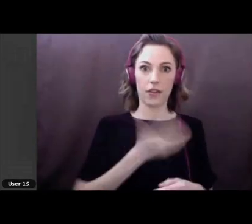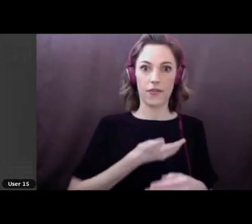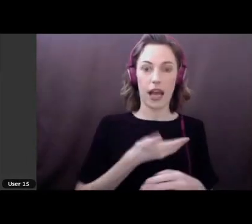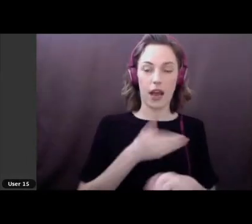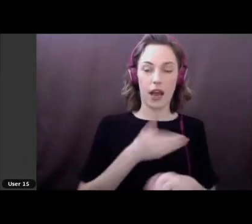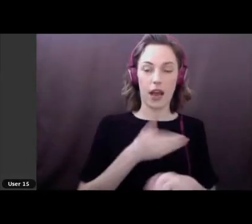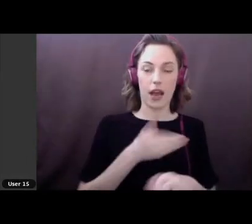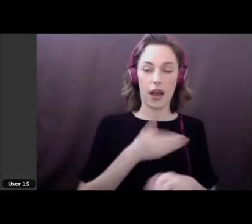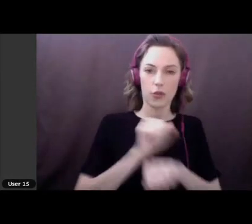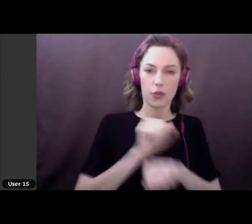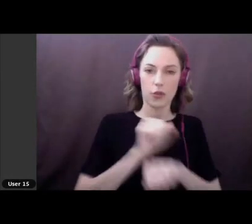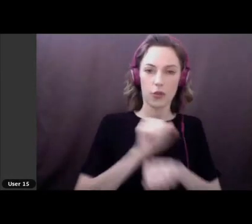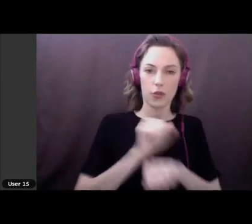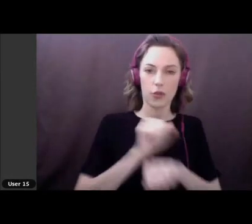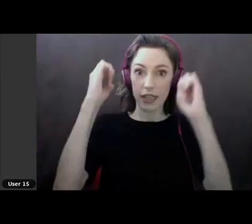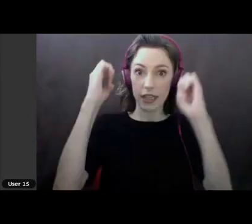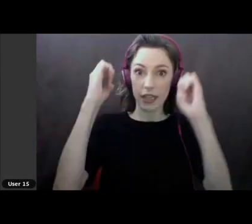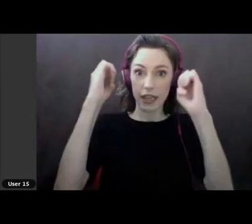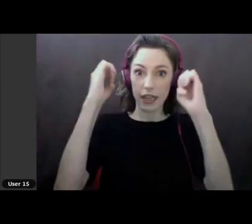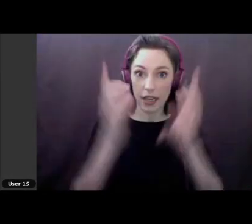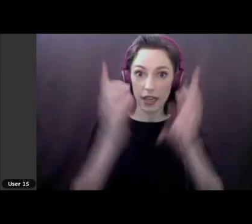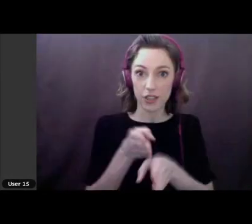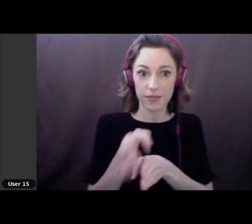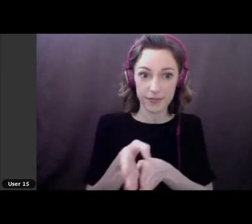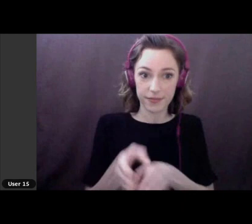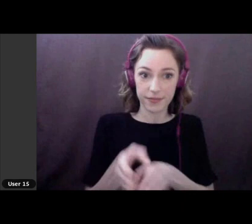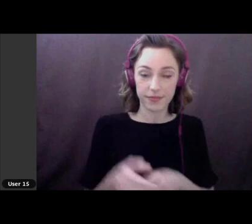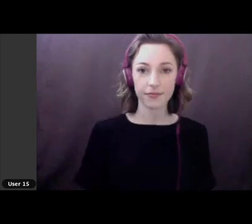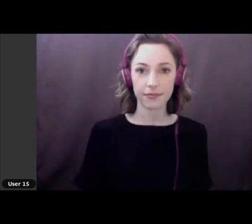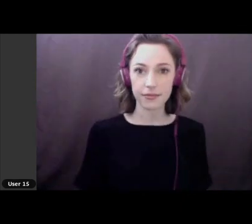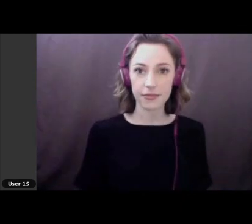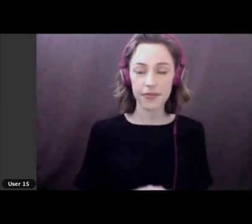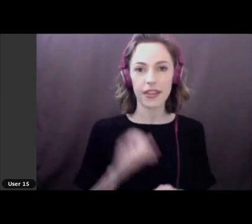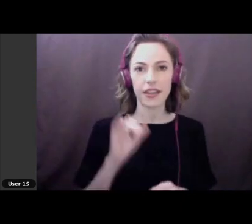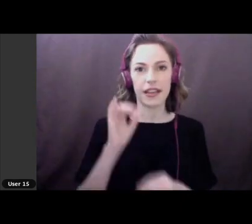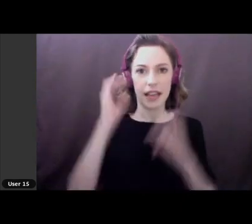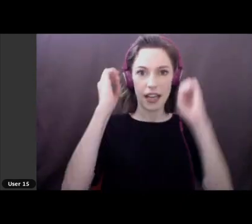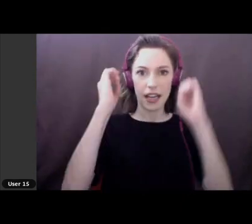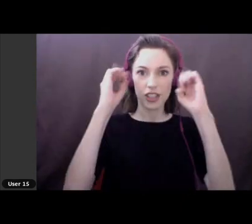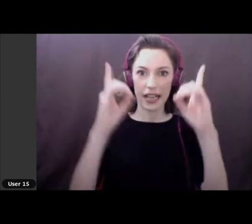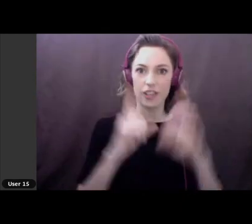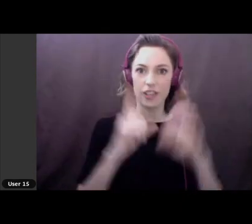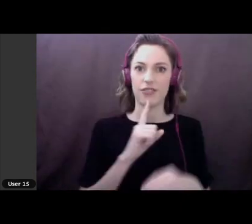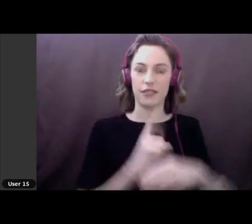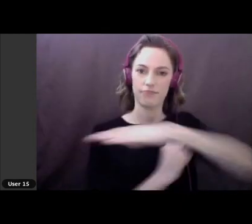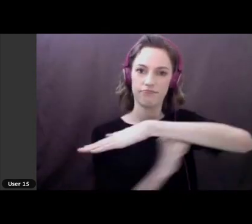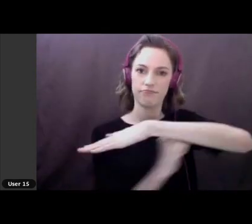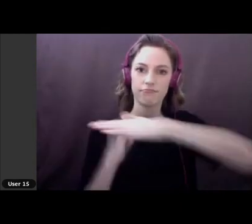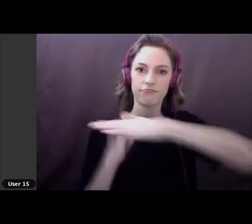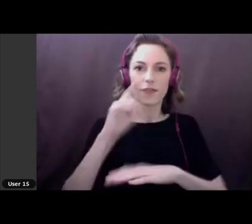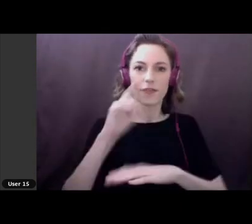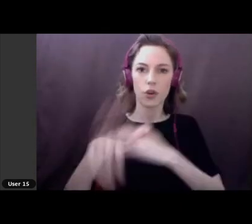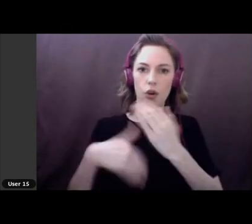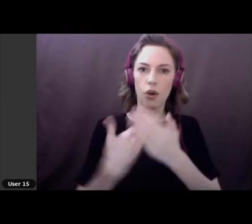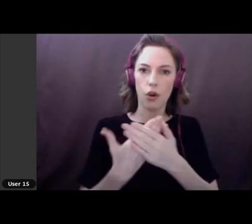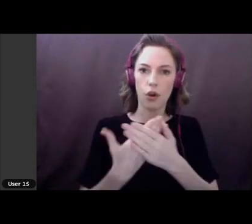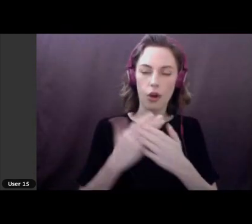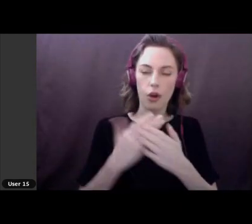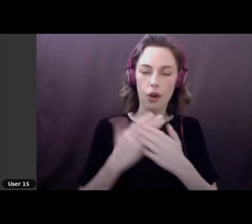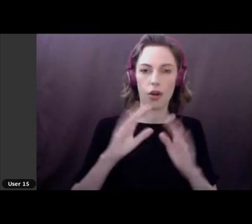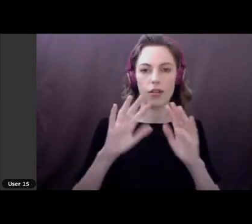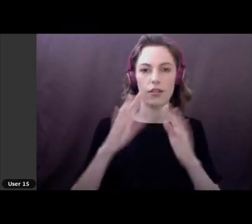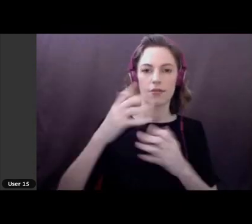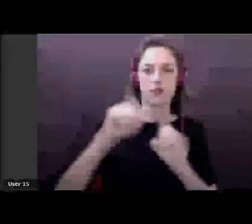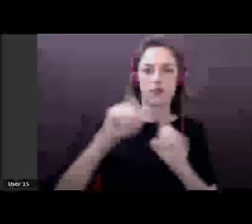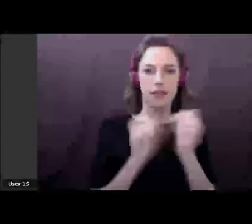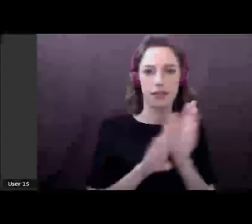Education is arguably the vector for all social development, and its importance is only heightened in the current context of the global